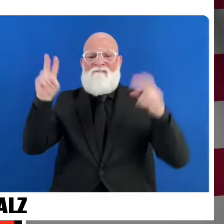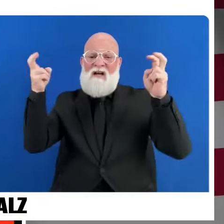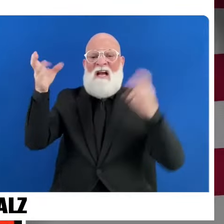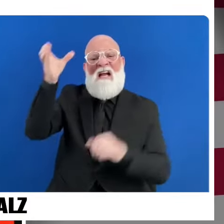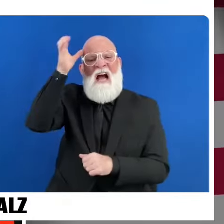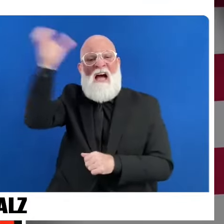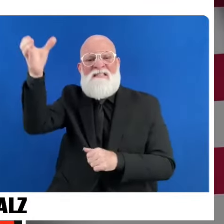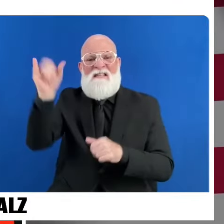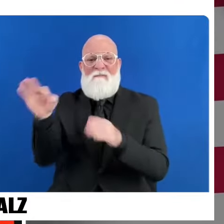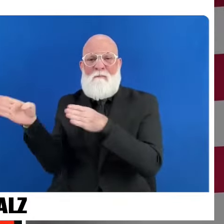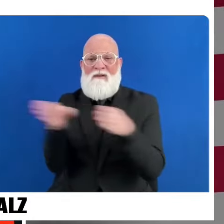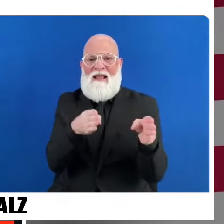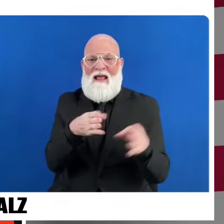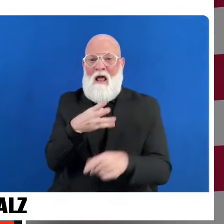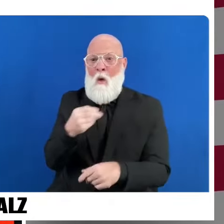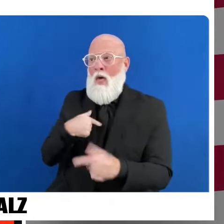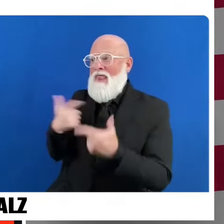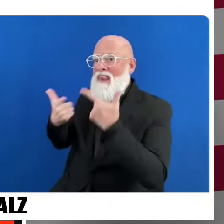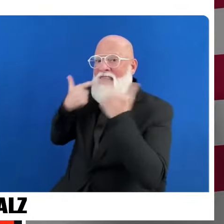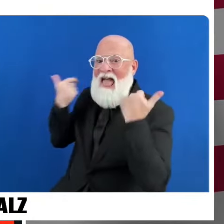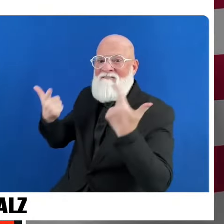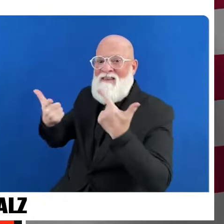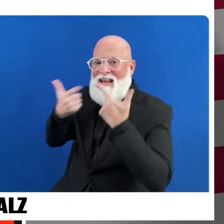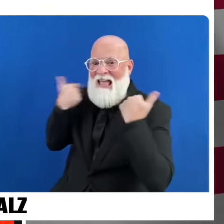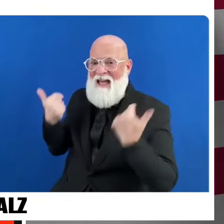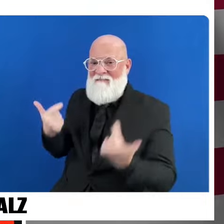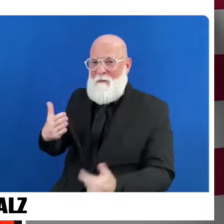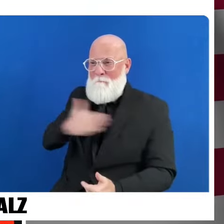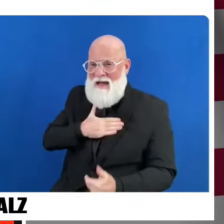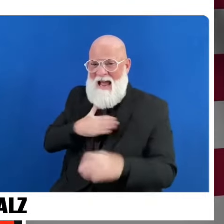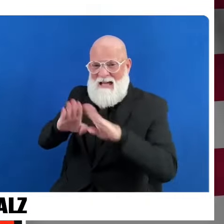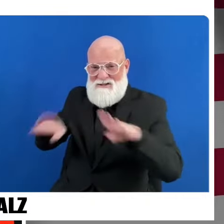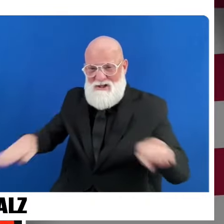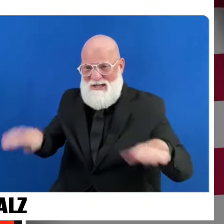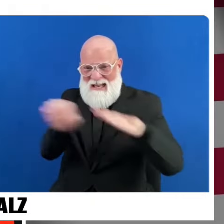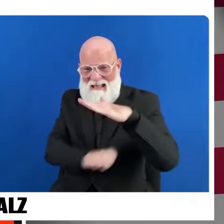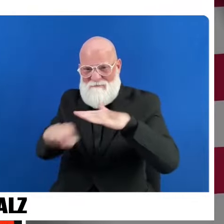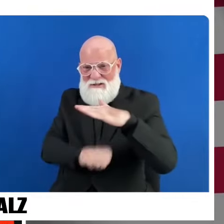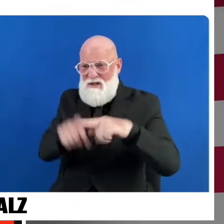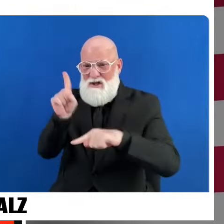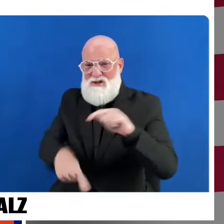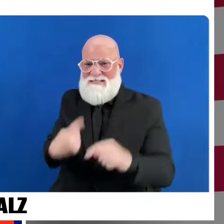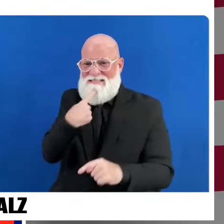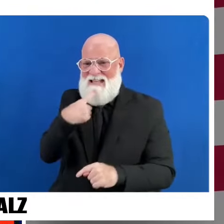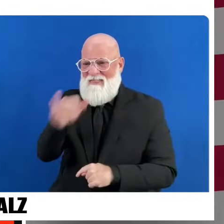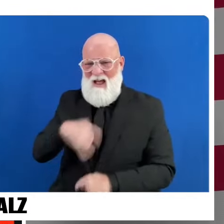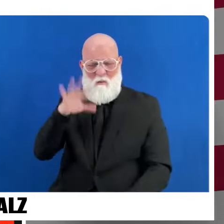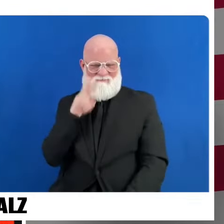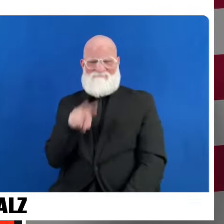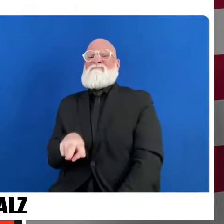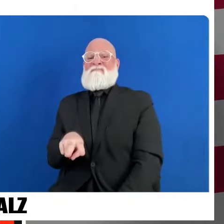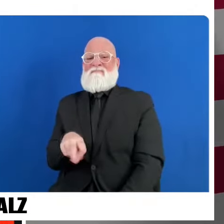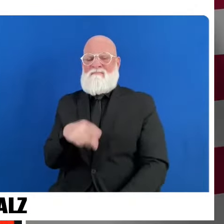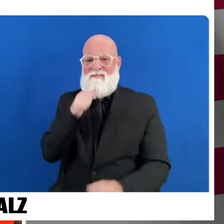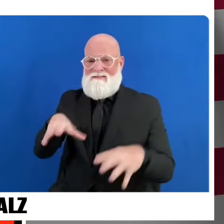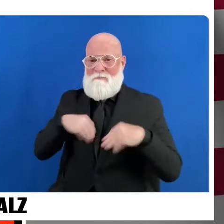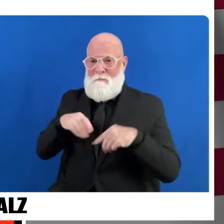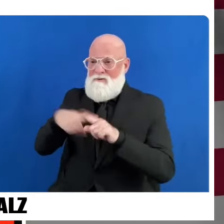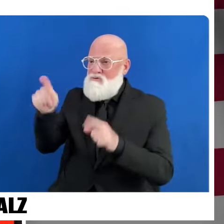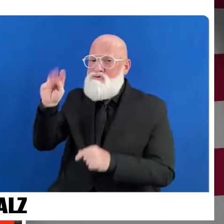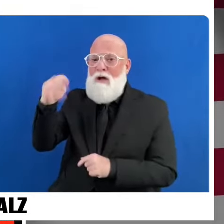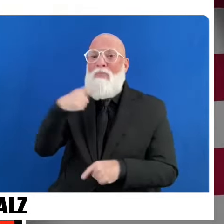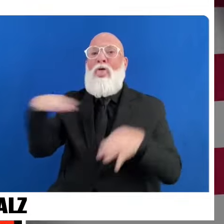would have never given me that. But what Senator Vance just explained might be worse than a concept, because what he explained is pre-Obamacare.